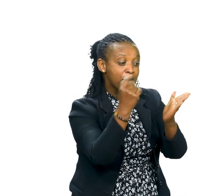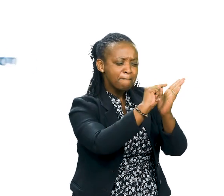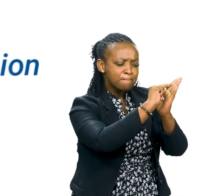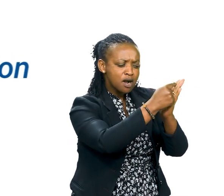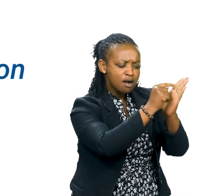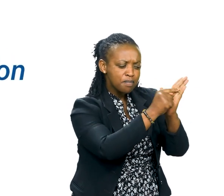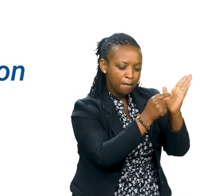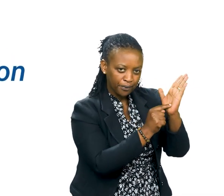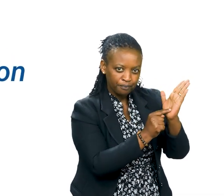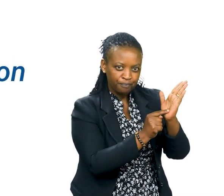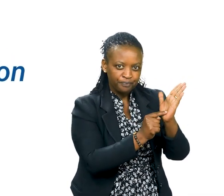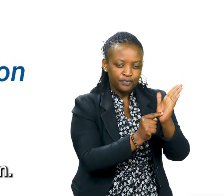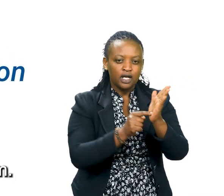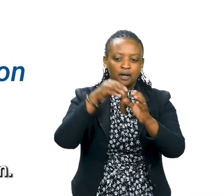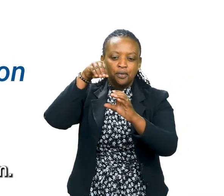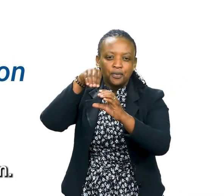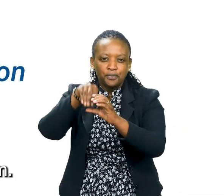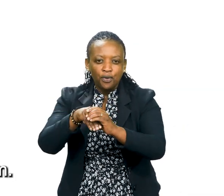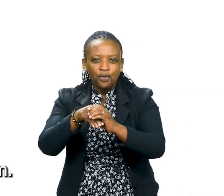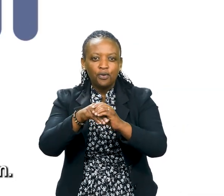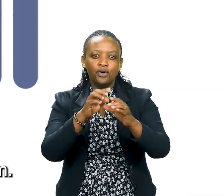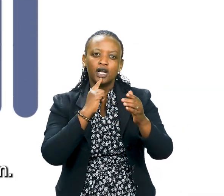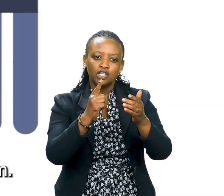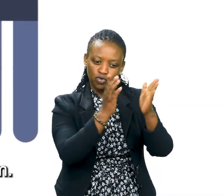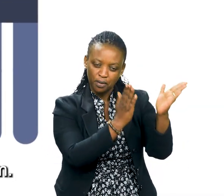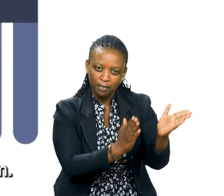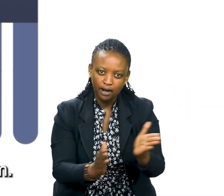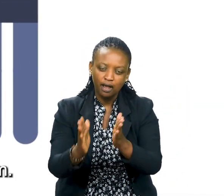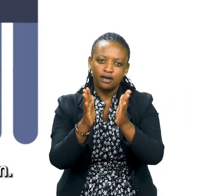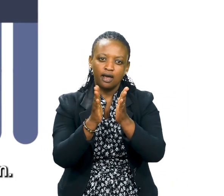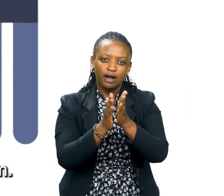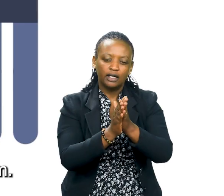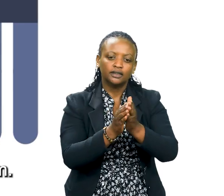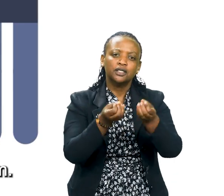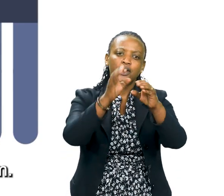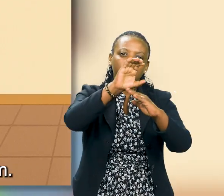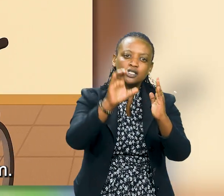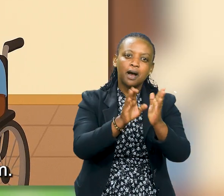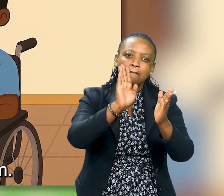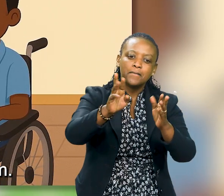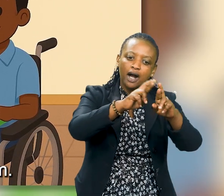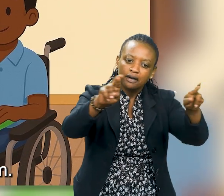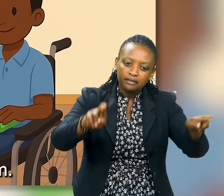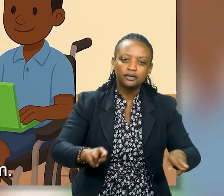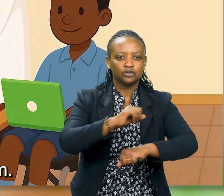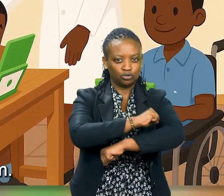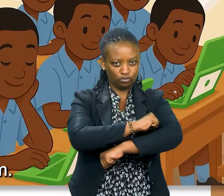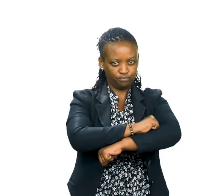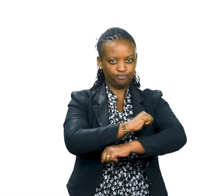3 principles into lesson planning and curriculum delivery in your classroom.